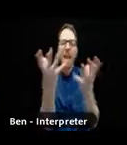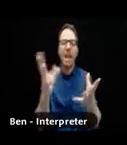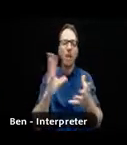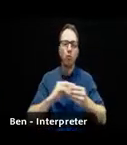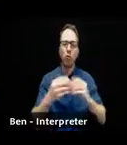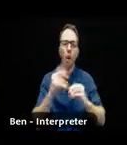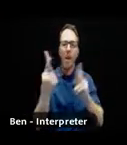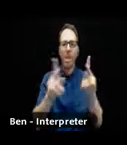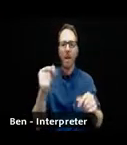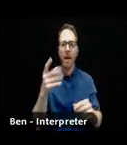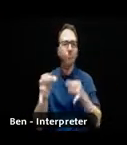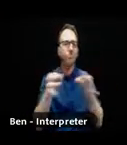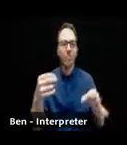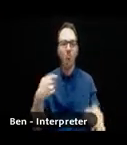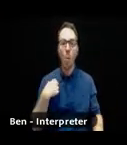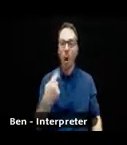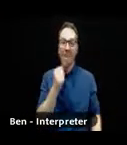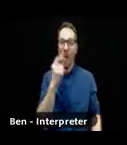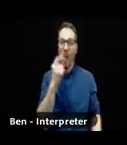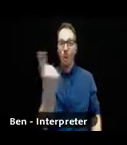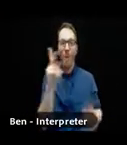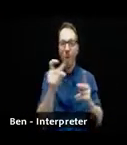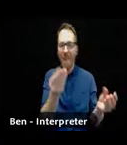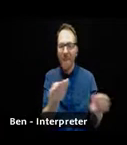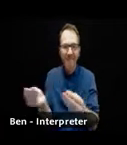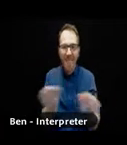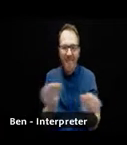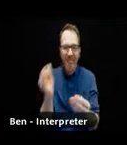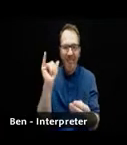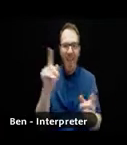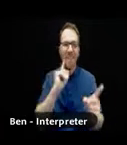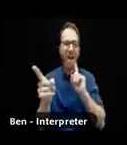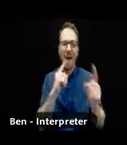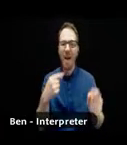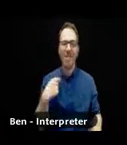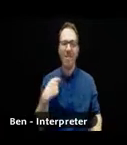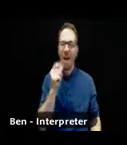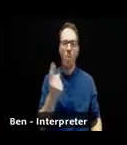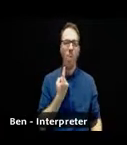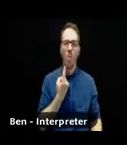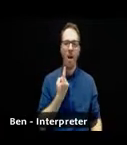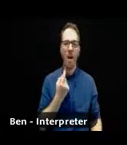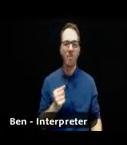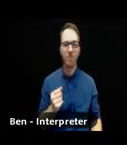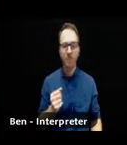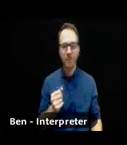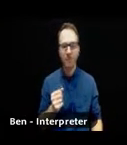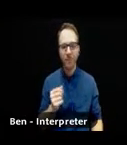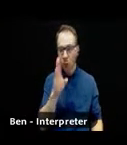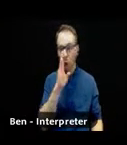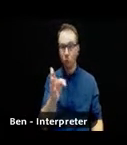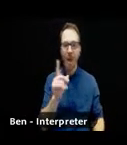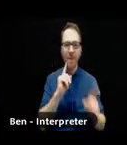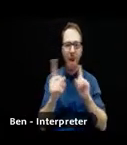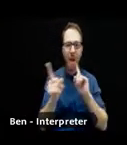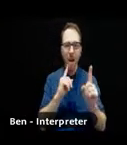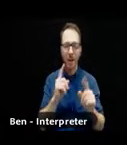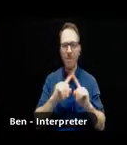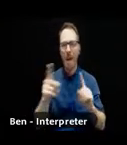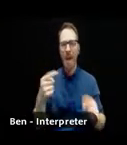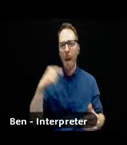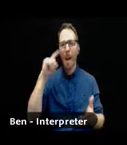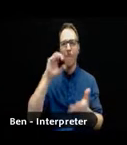tell, and we are certainly not the only people facilitating these dialogues, direct dialogues, but I think from